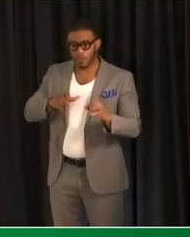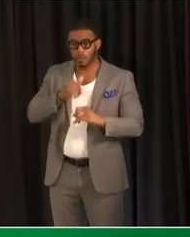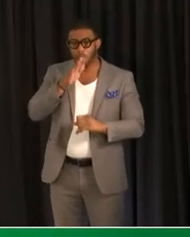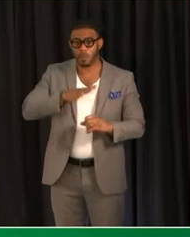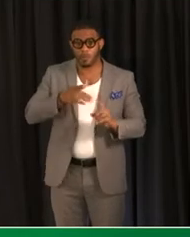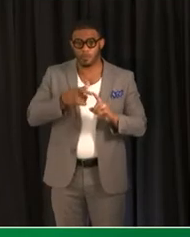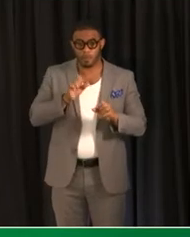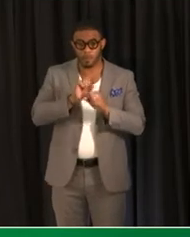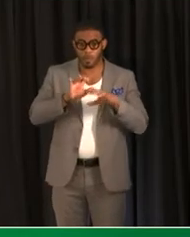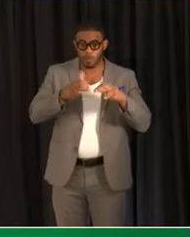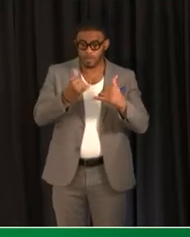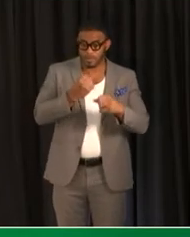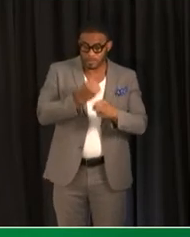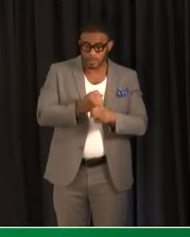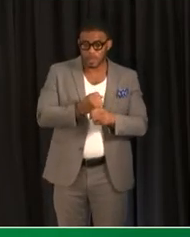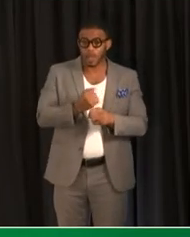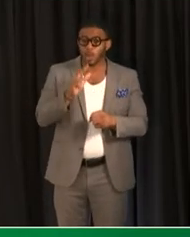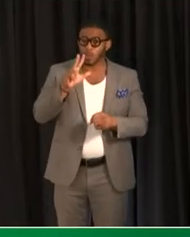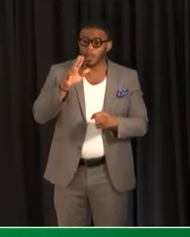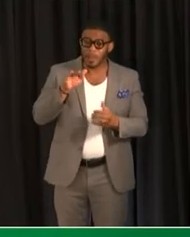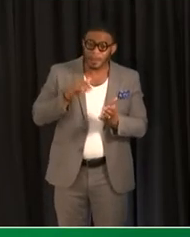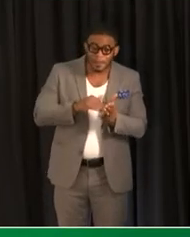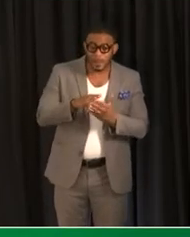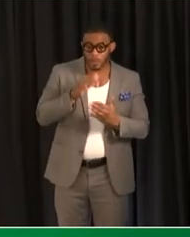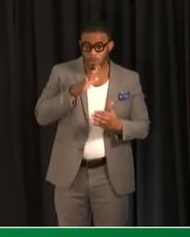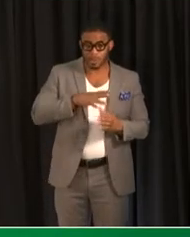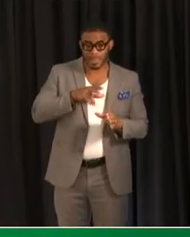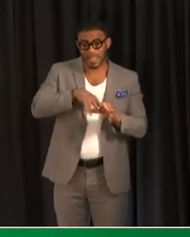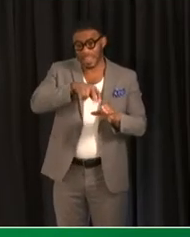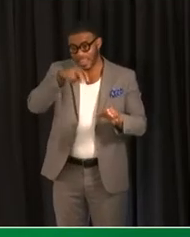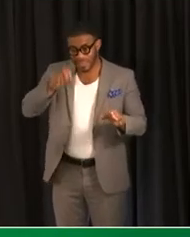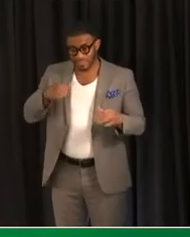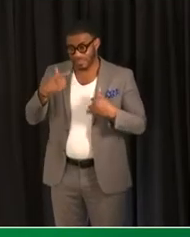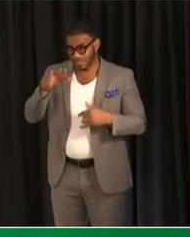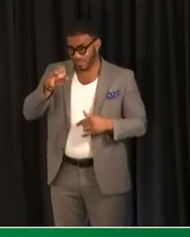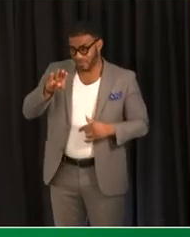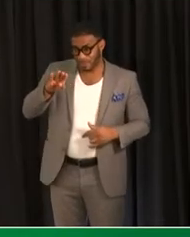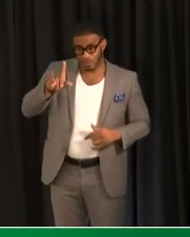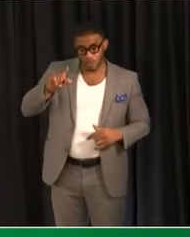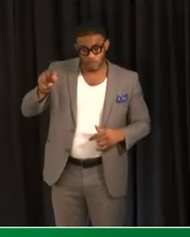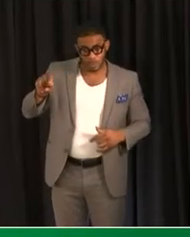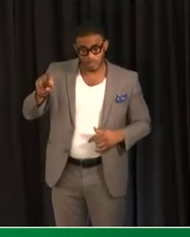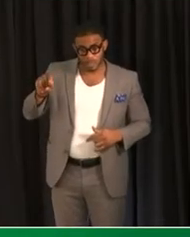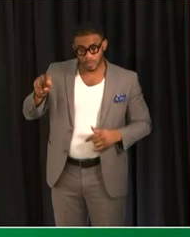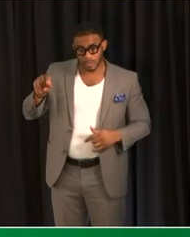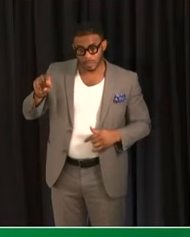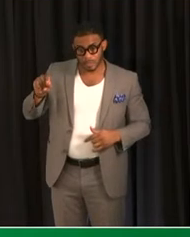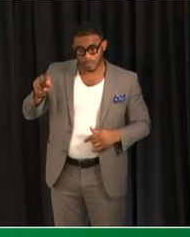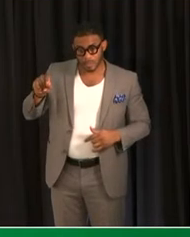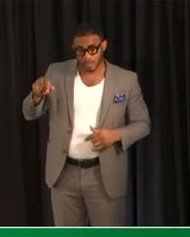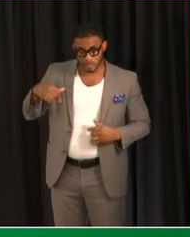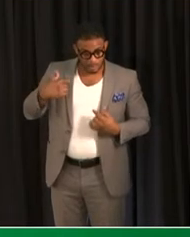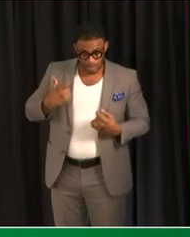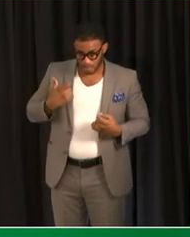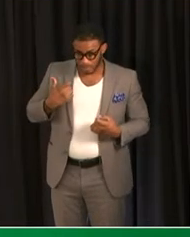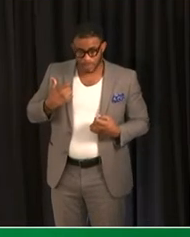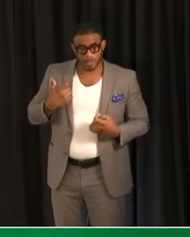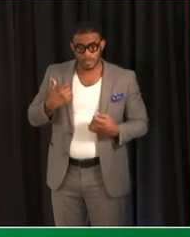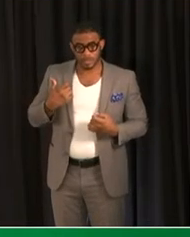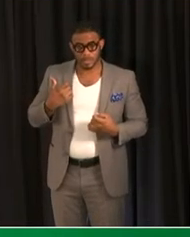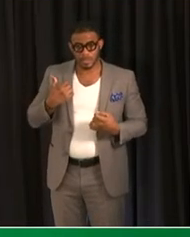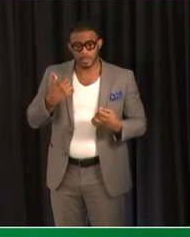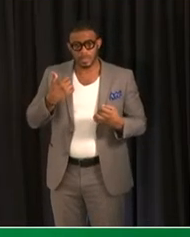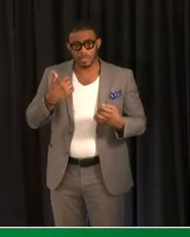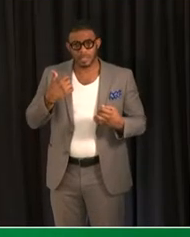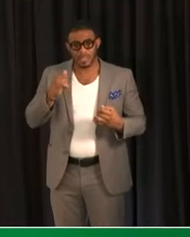of women from the workforce this year. Almost 3 million women have left since February 2020, which brings the labor